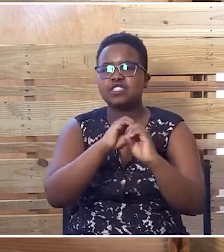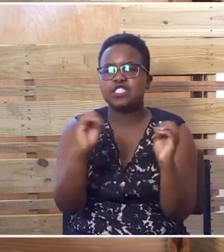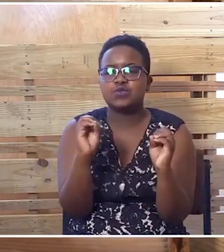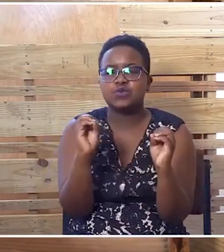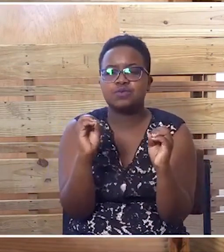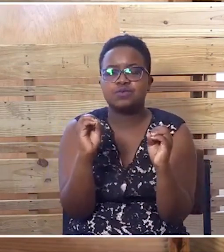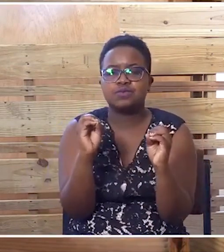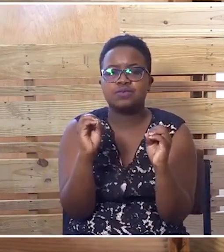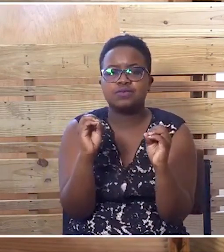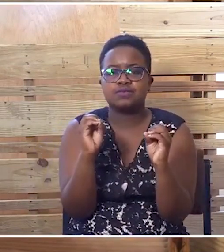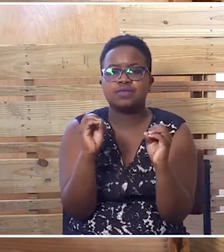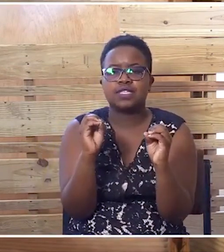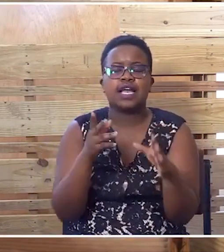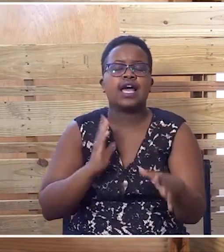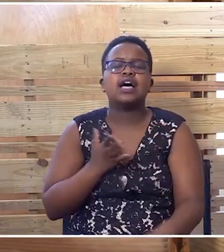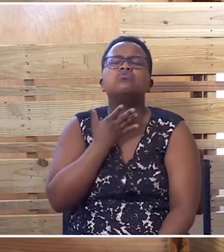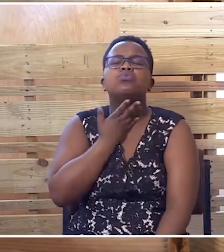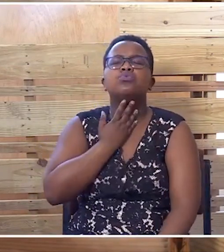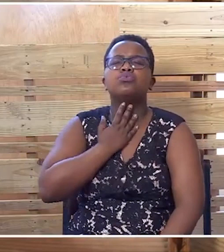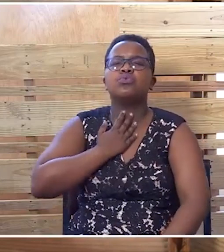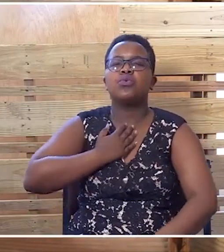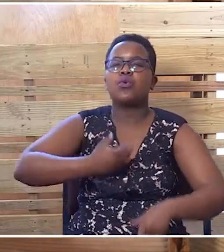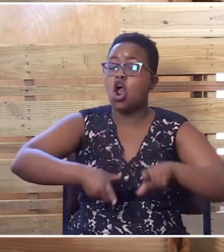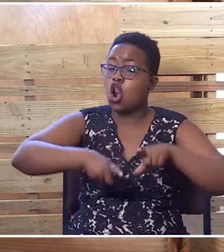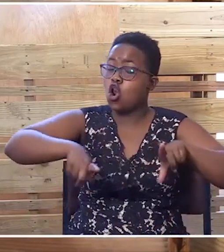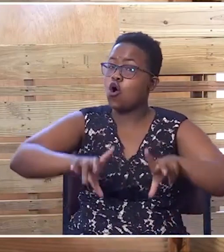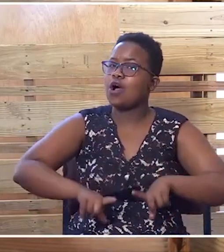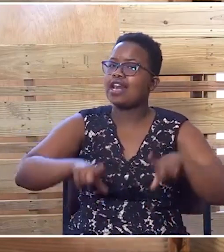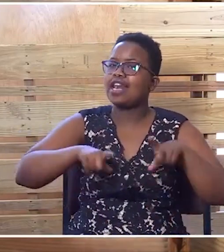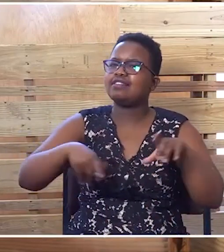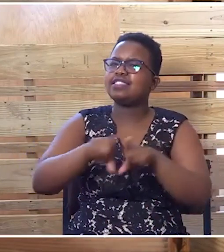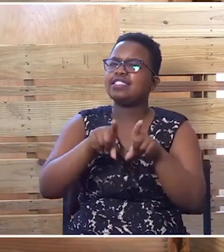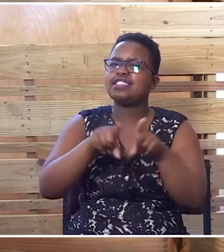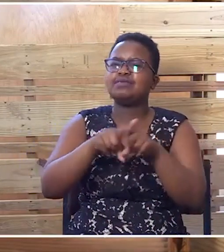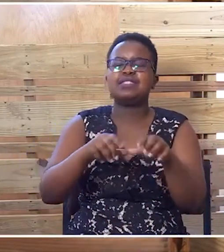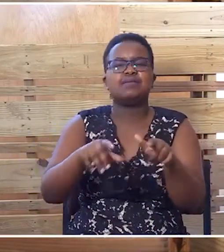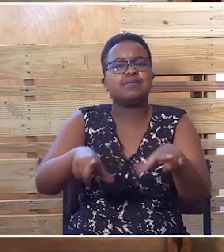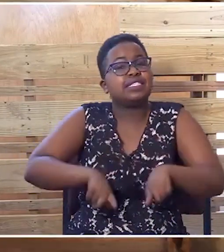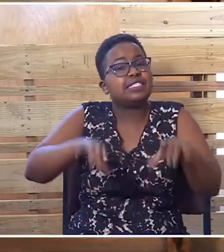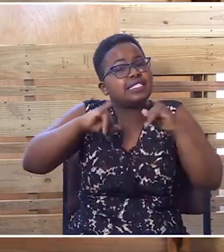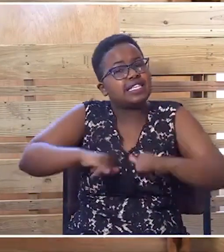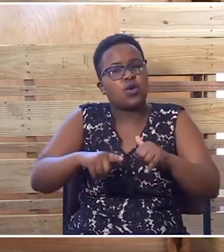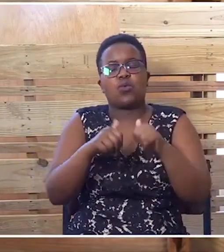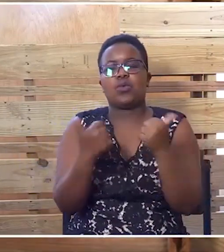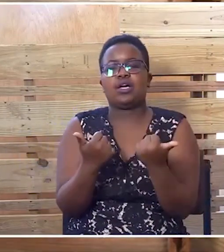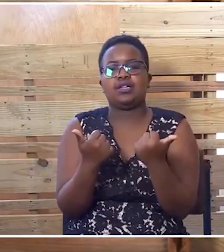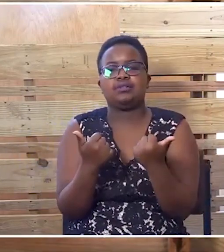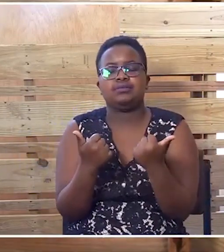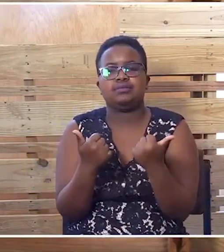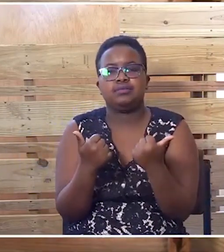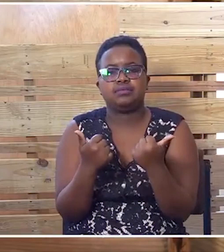of us desire to live a long life. All of us desire that things may go well with us. So or you know what you need to